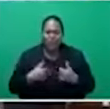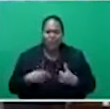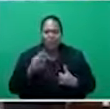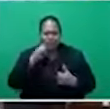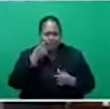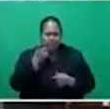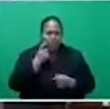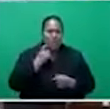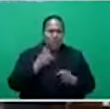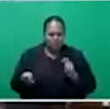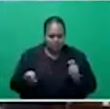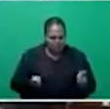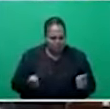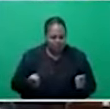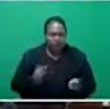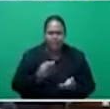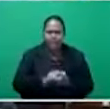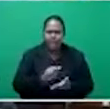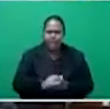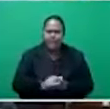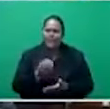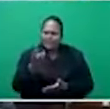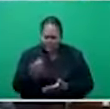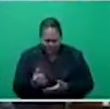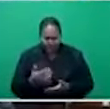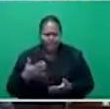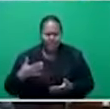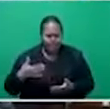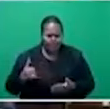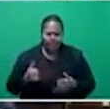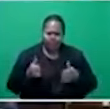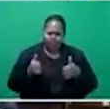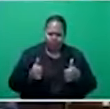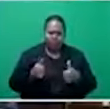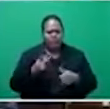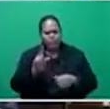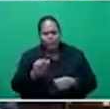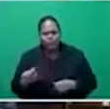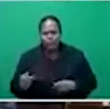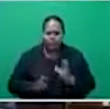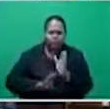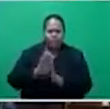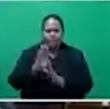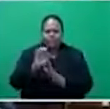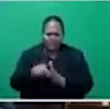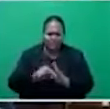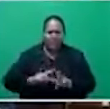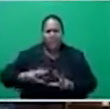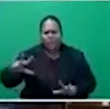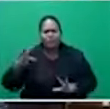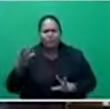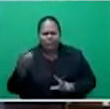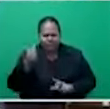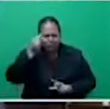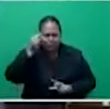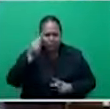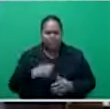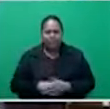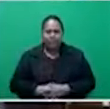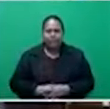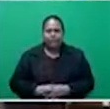Some land-owning units have gone into 1,000-acre farming. Honourable Lalan Balawu should know this in Vanua Levu. Honourable Bulitavu knows this exactly